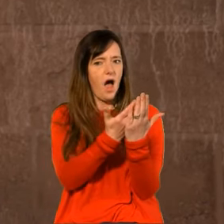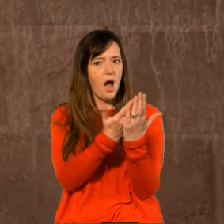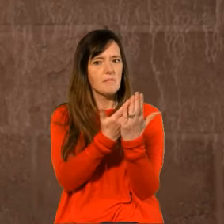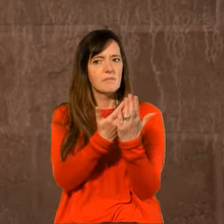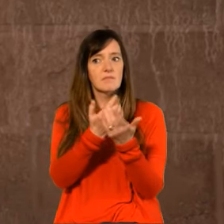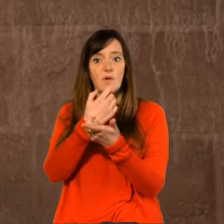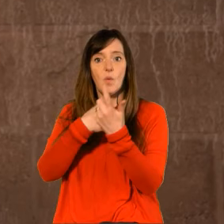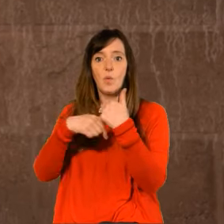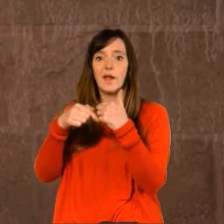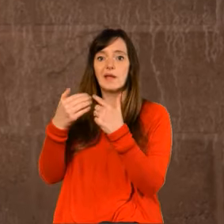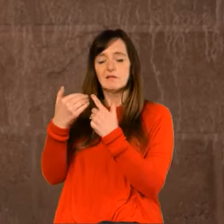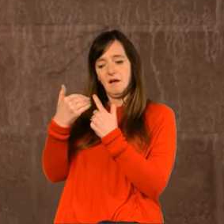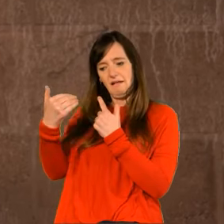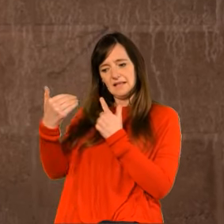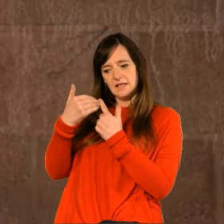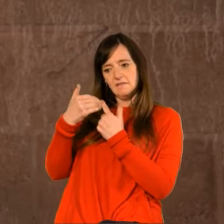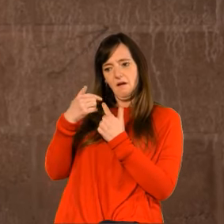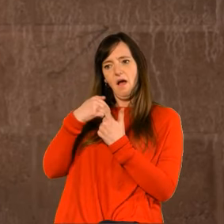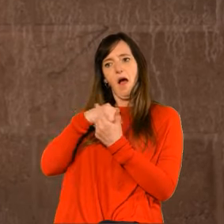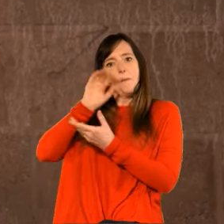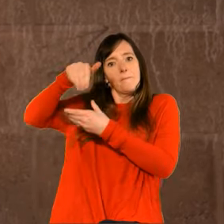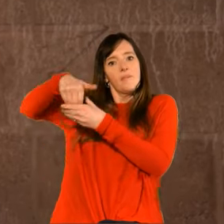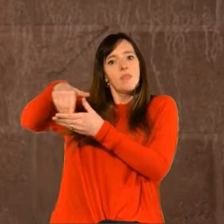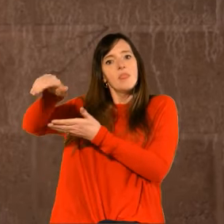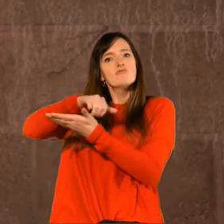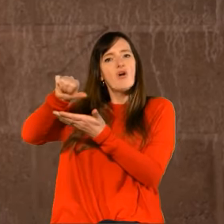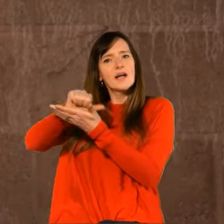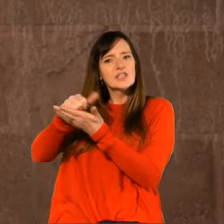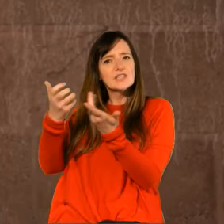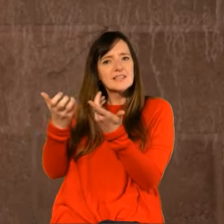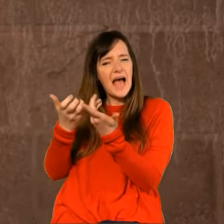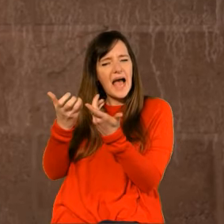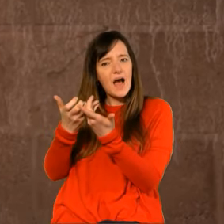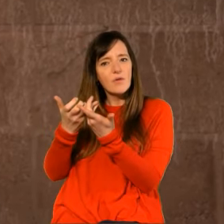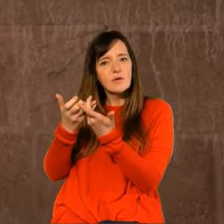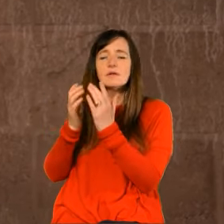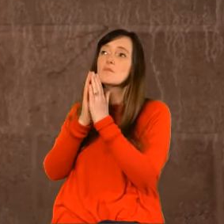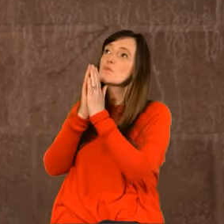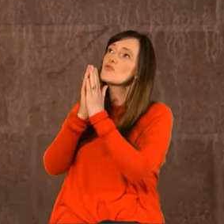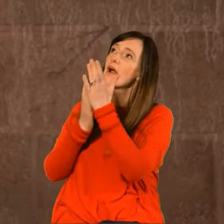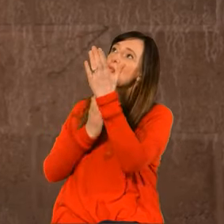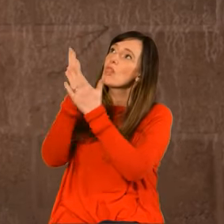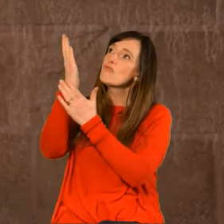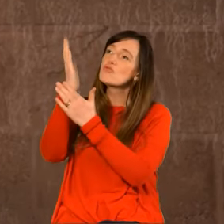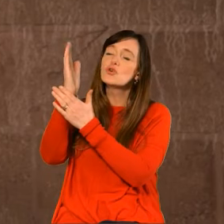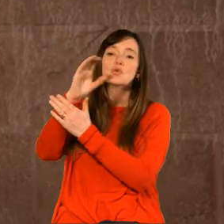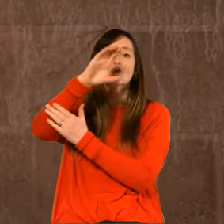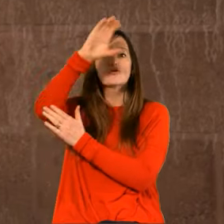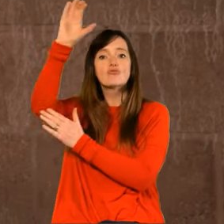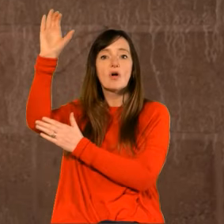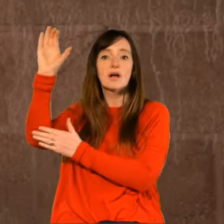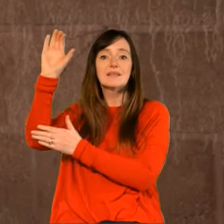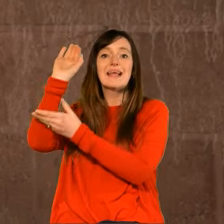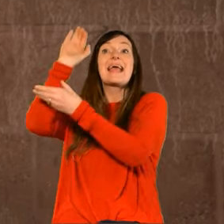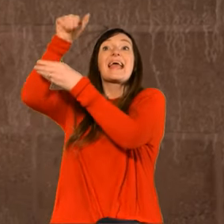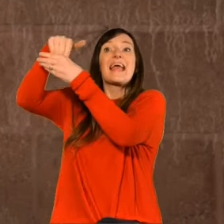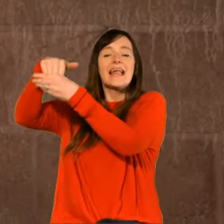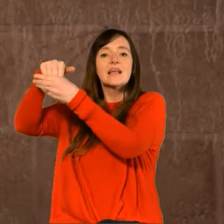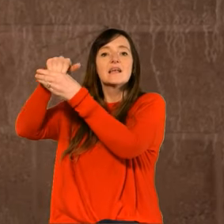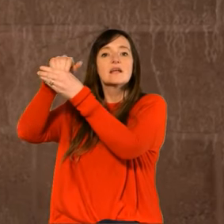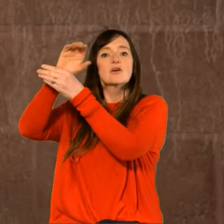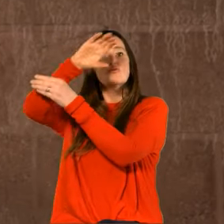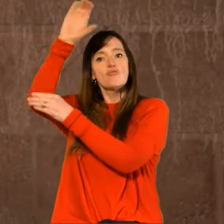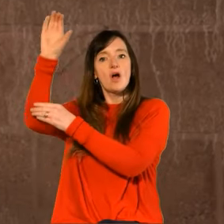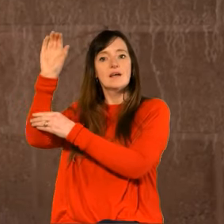of the righteous is through Jesus Christ. By being in him, we can claim his righteousness.